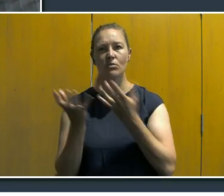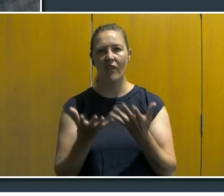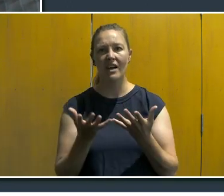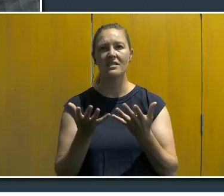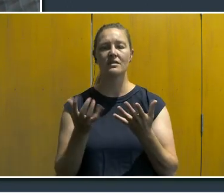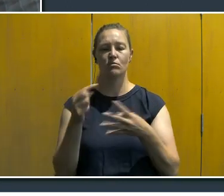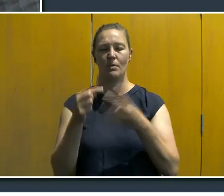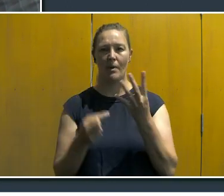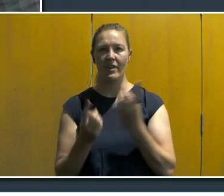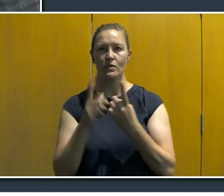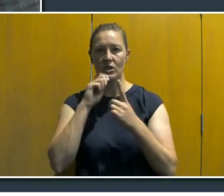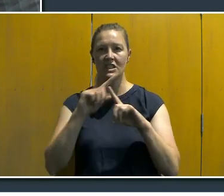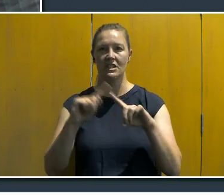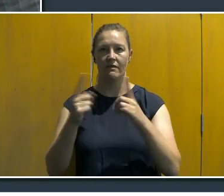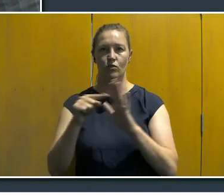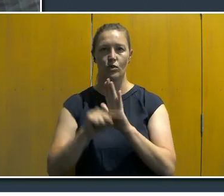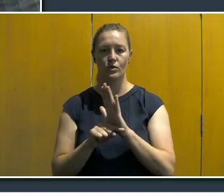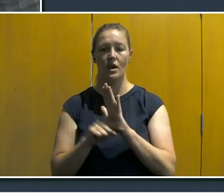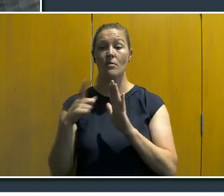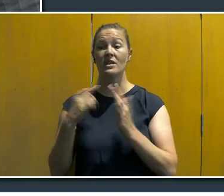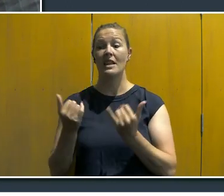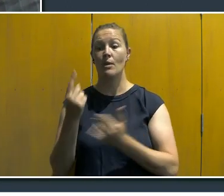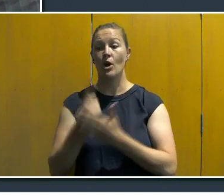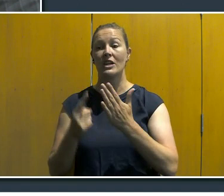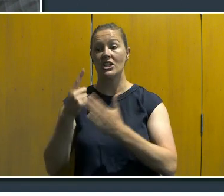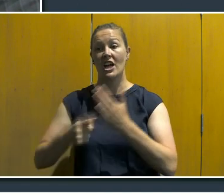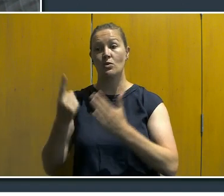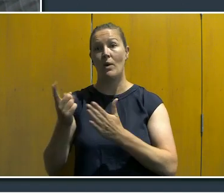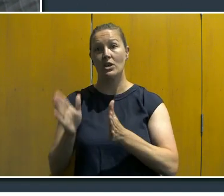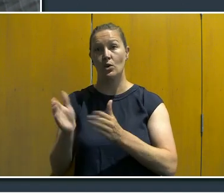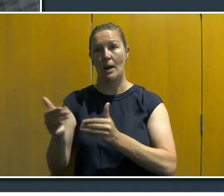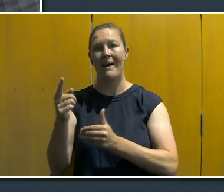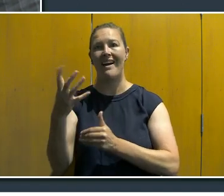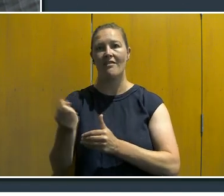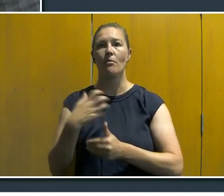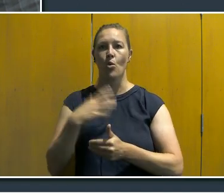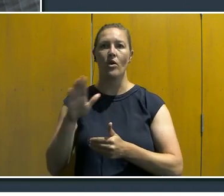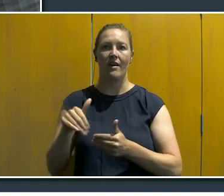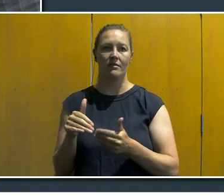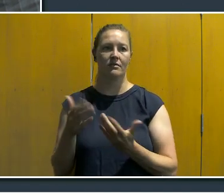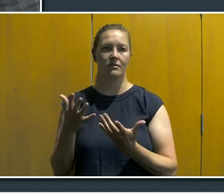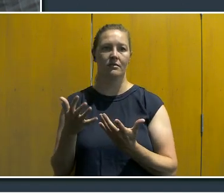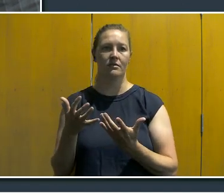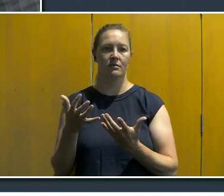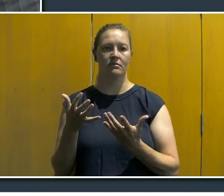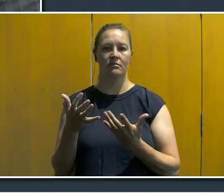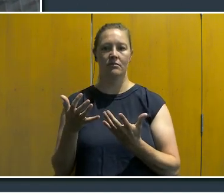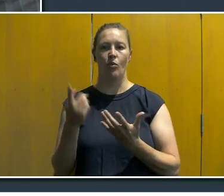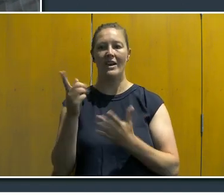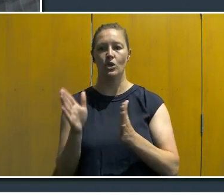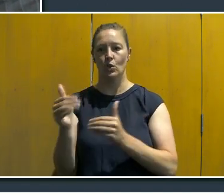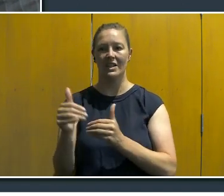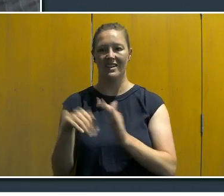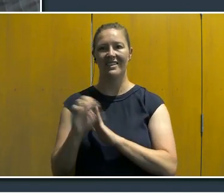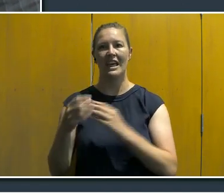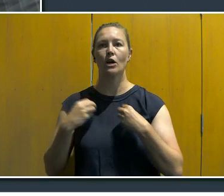etc., who currently are only getting charged one unit, and of course they have far more than that within their commercial operations. So